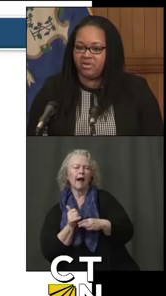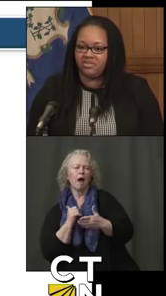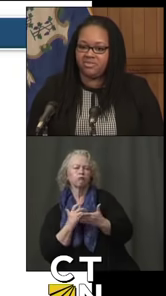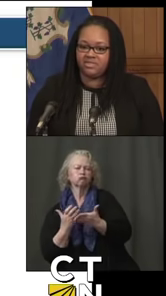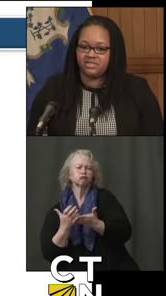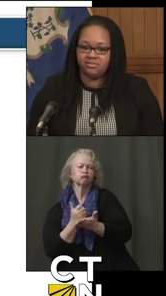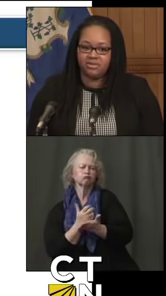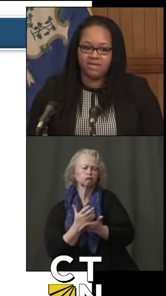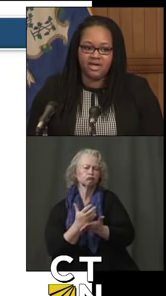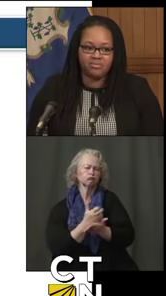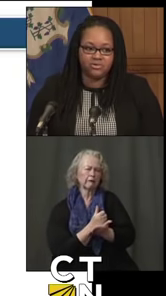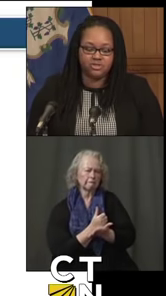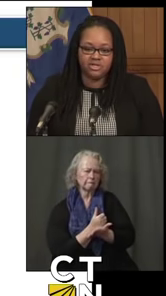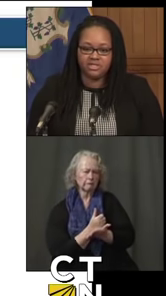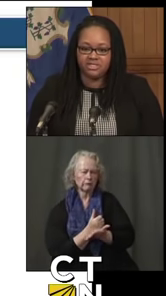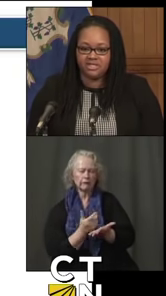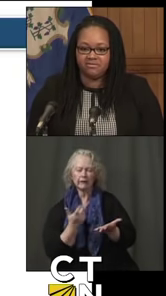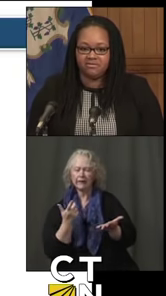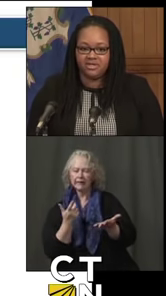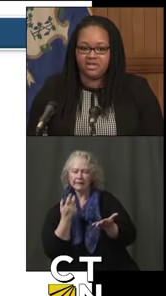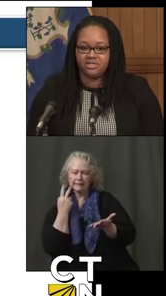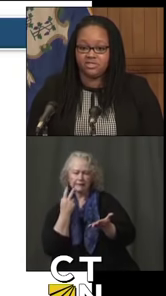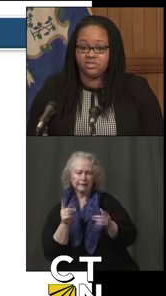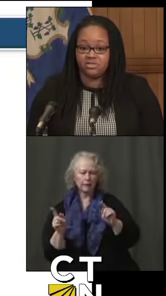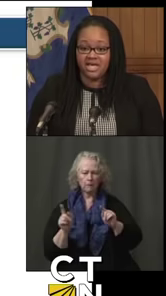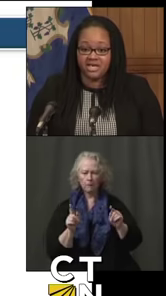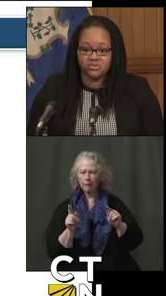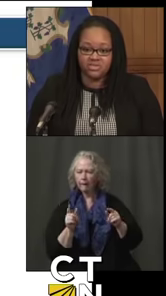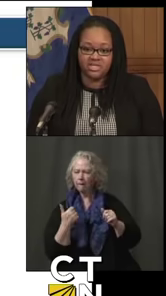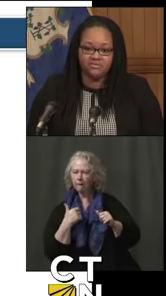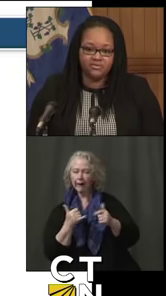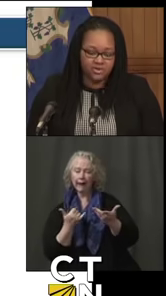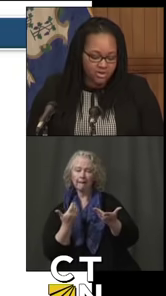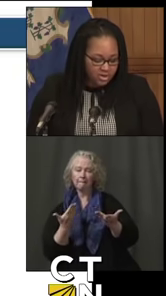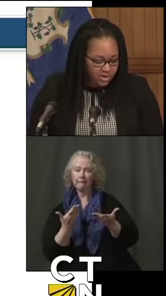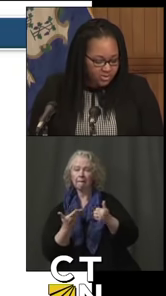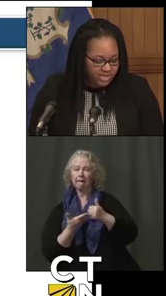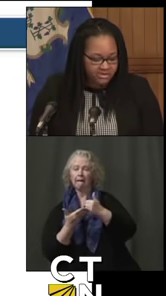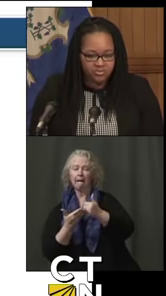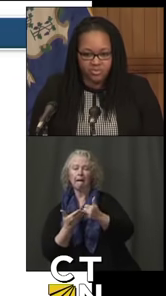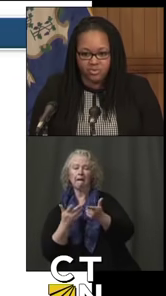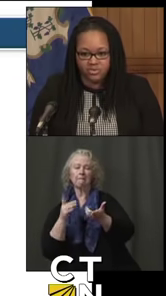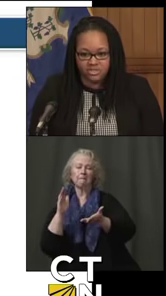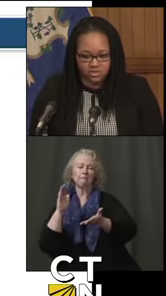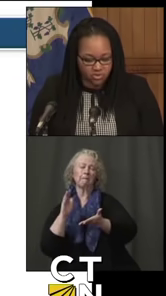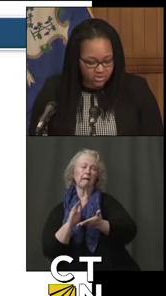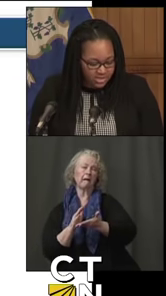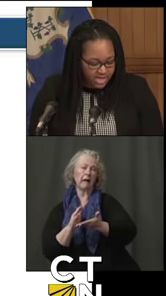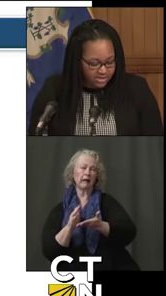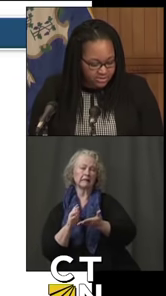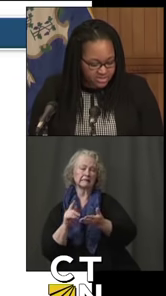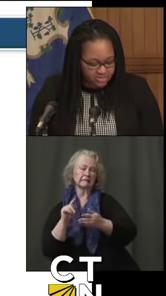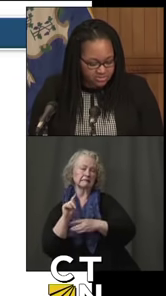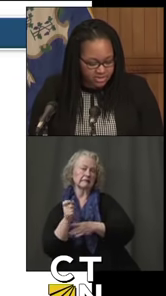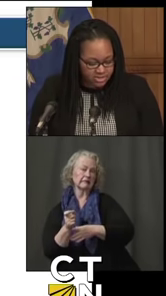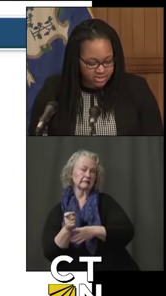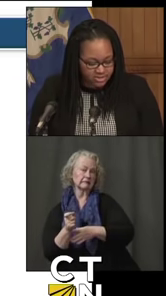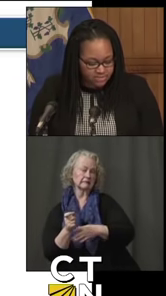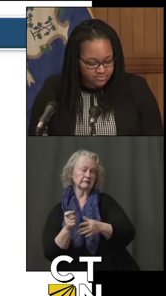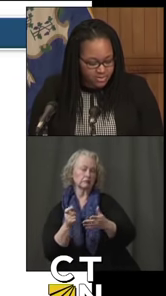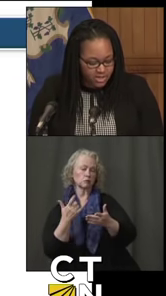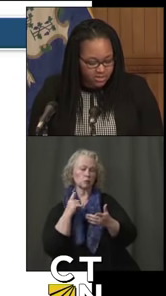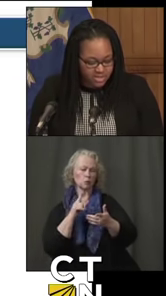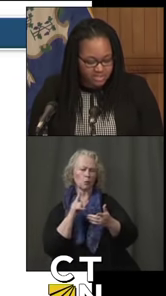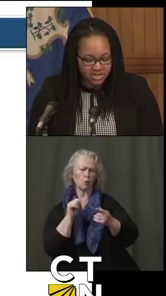where there might have been some opportunity to give additional tax relief, we will likely be proposing to hold the line on those types of